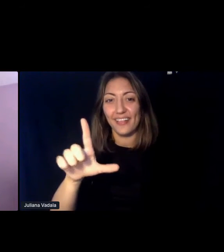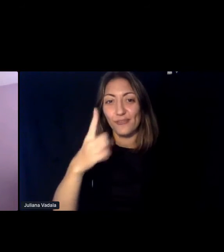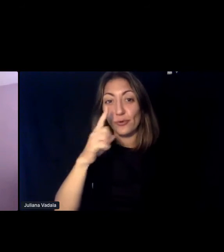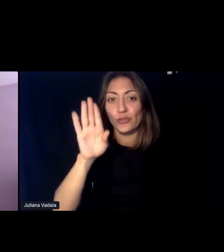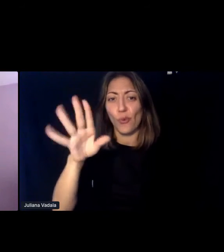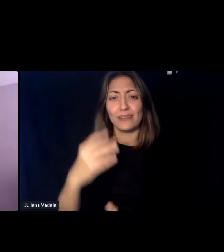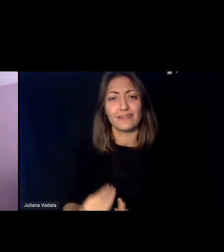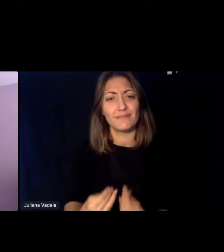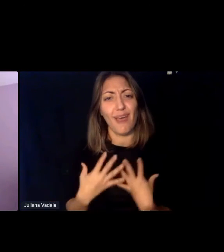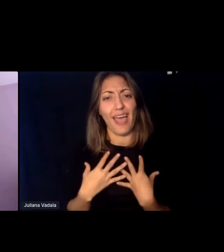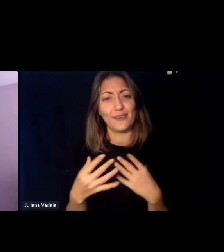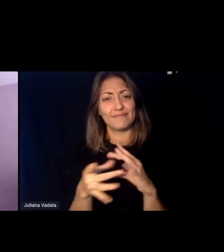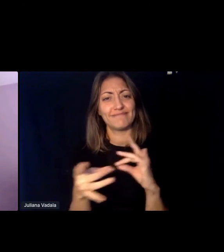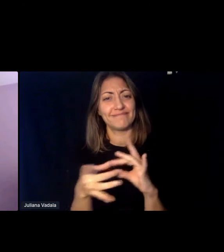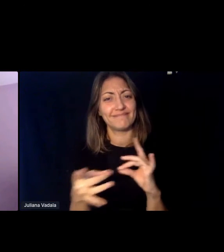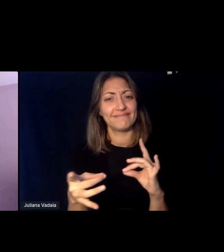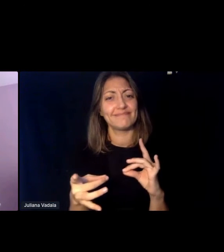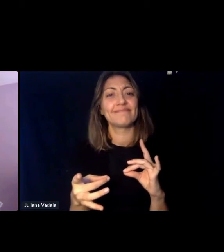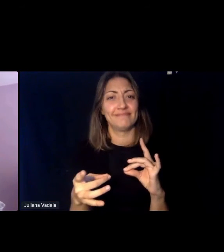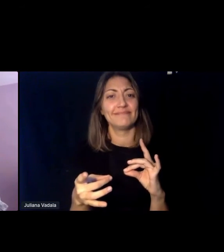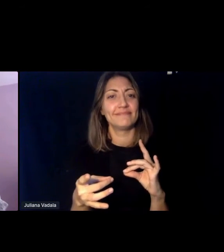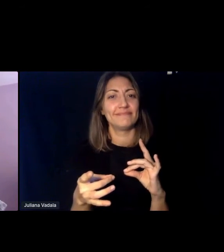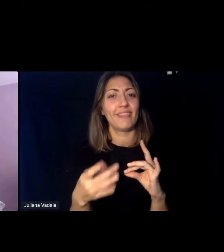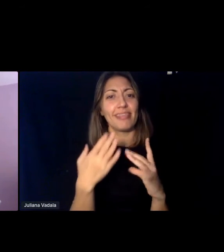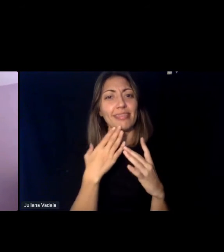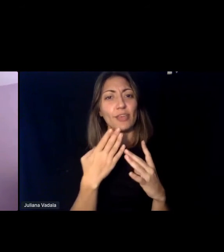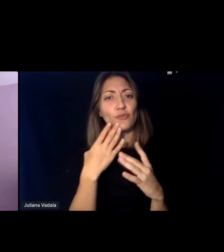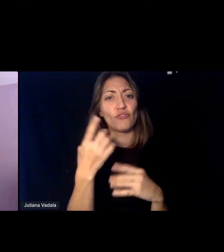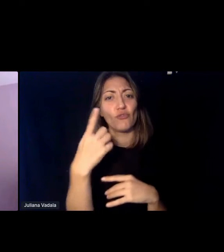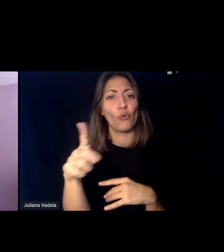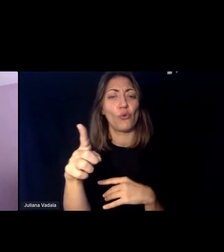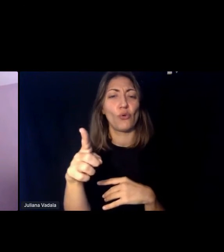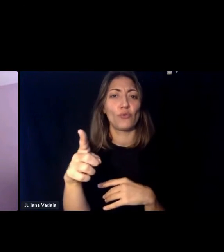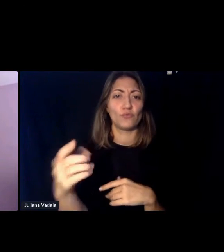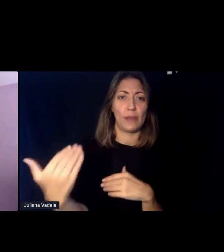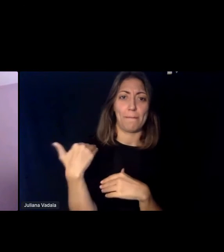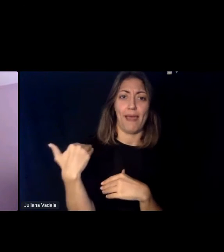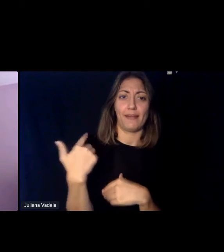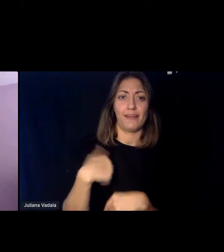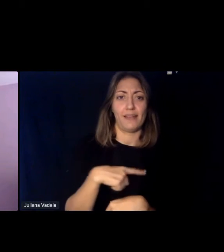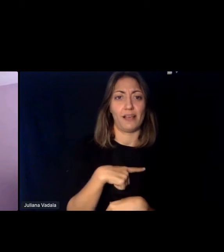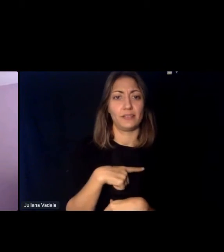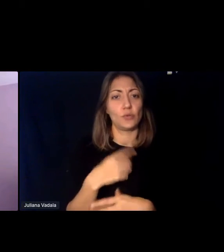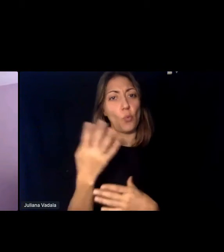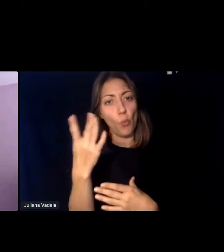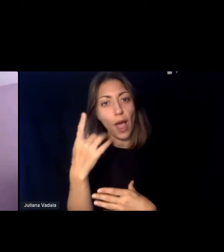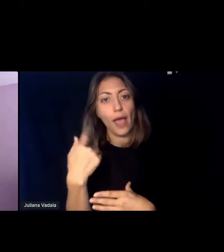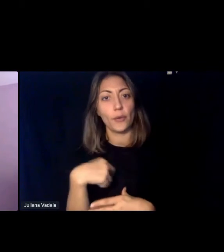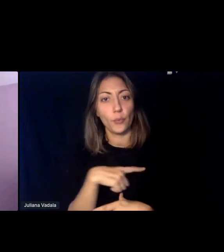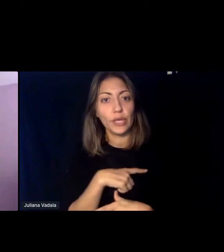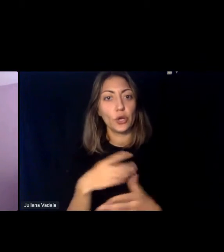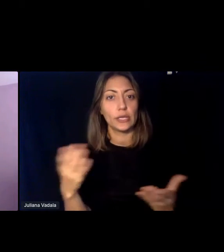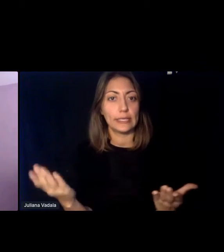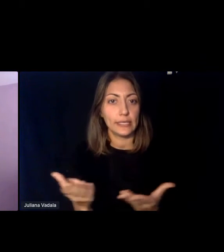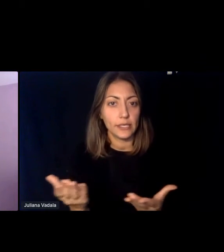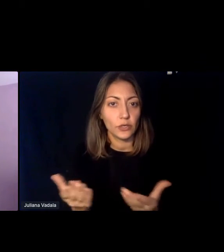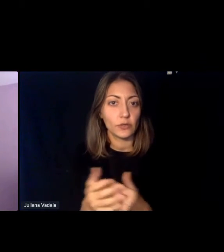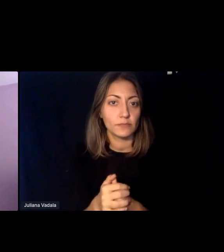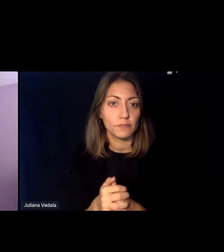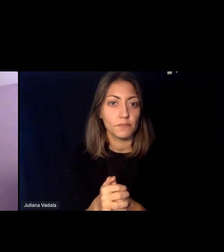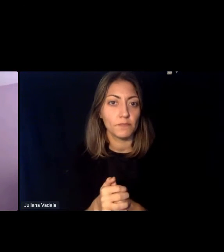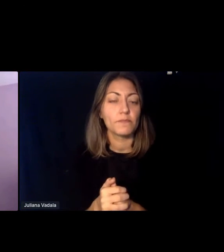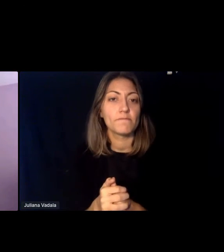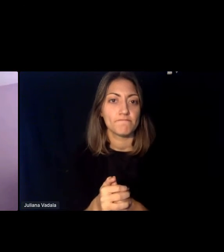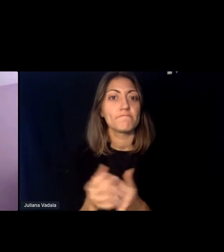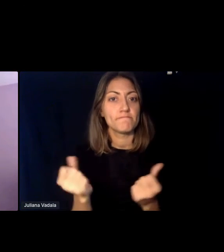just the reminders of why we're all here. Many of us came to this work following the awful news of the